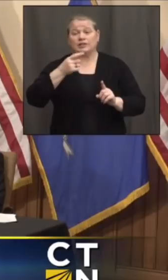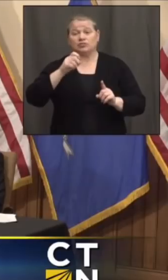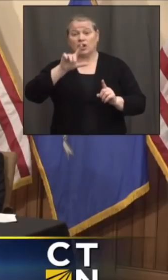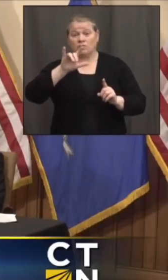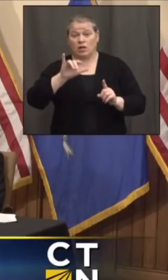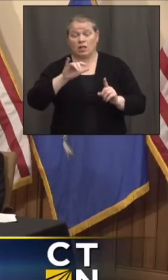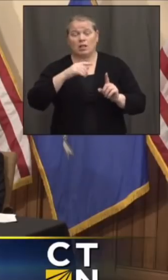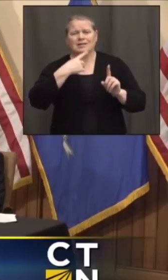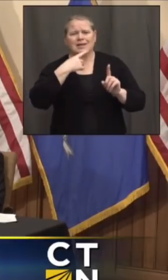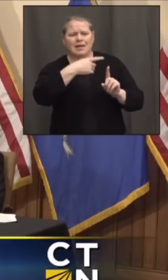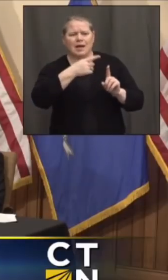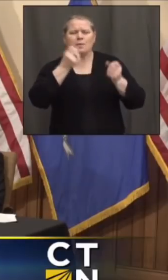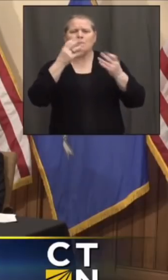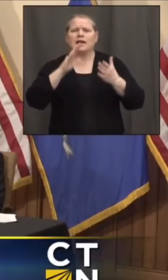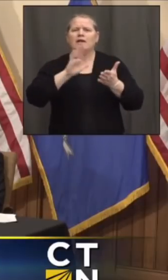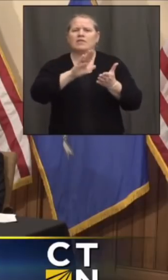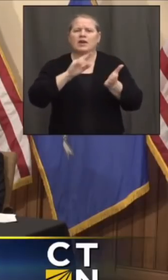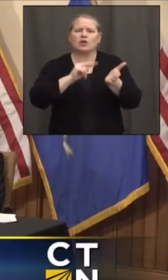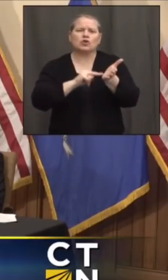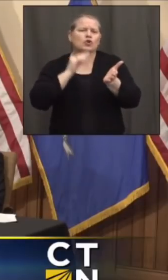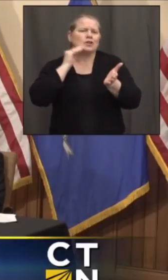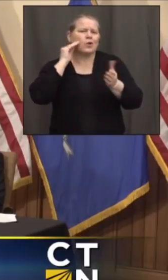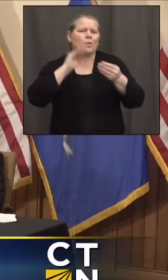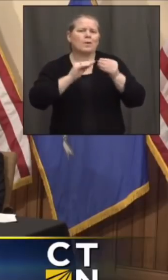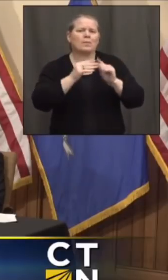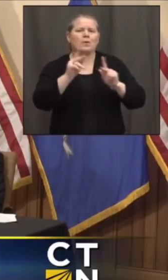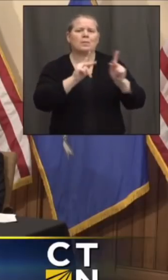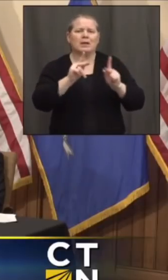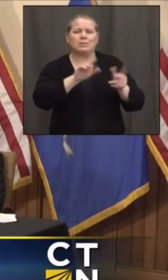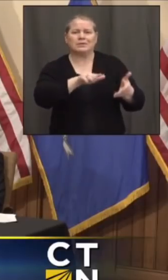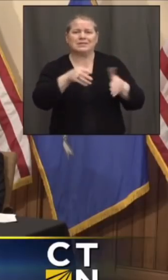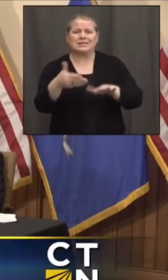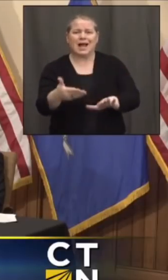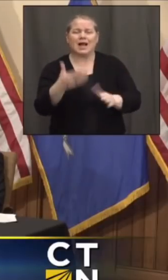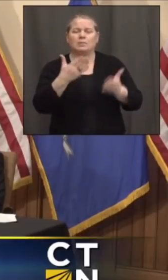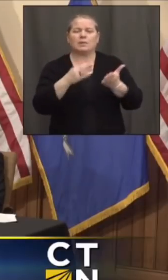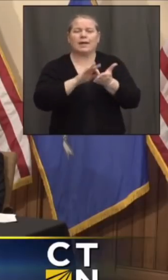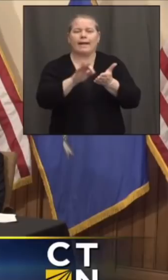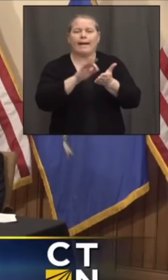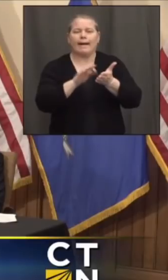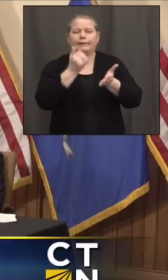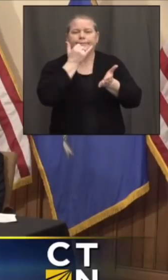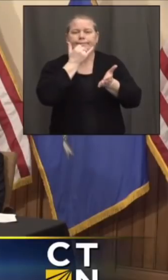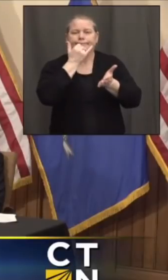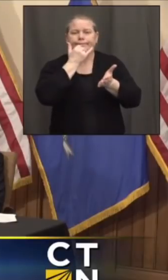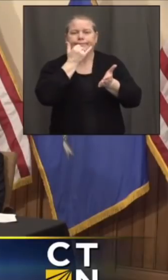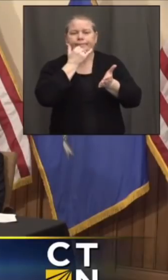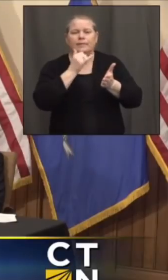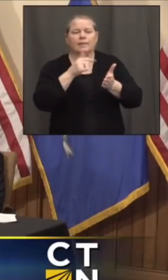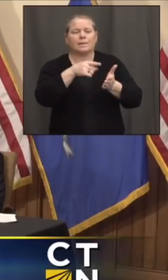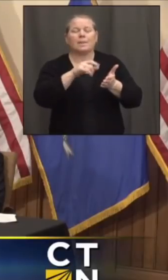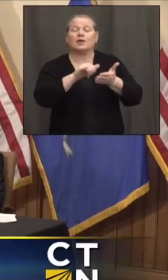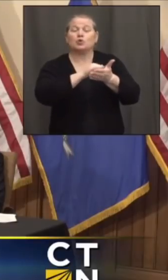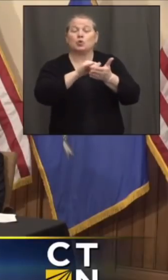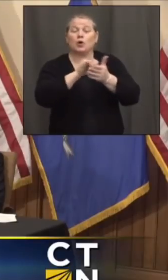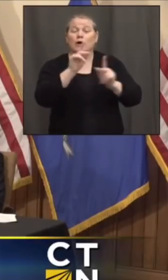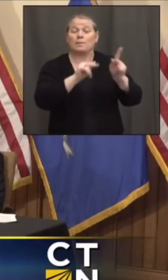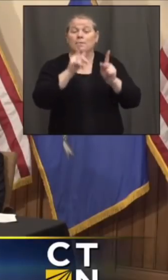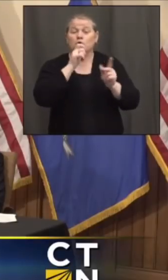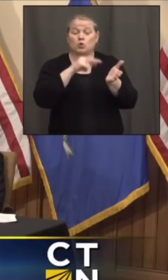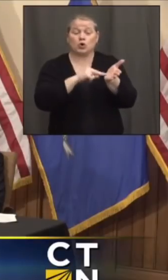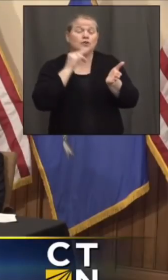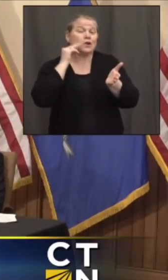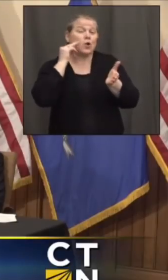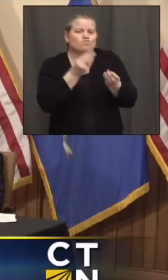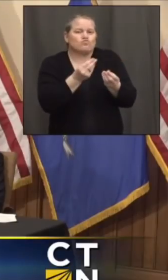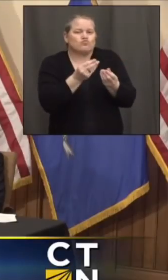may have been undercounted. In New York, they only counted people who died on nursing home property and not in the hospital. I'm